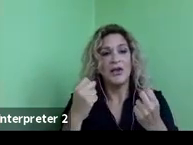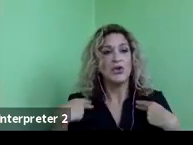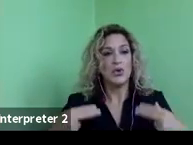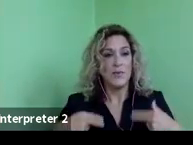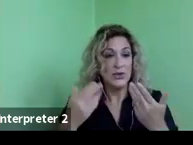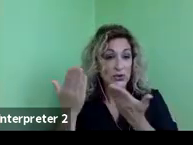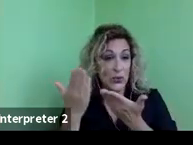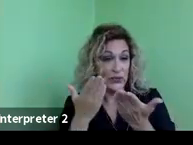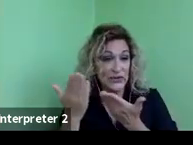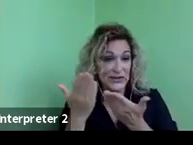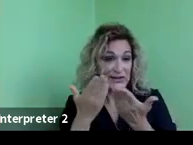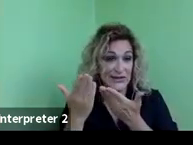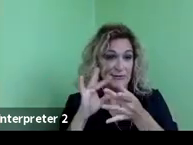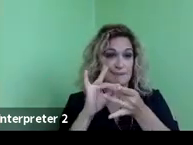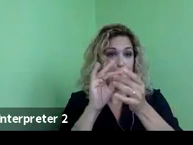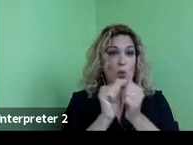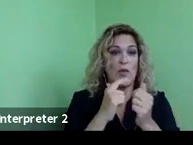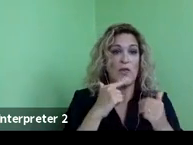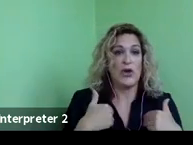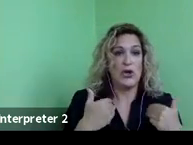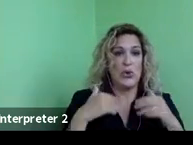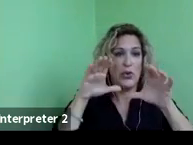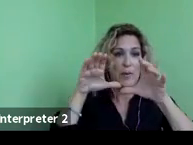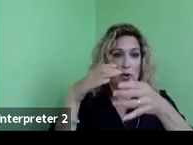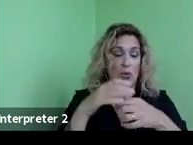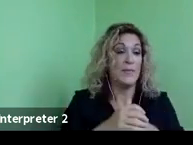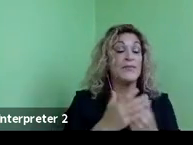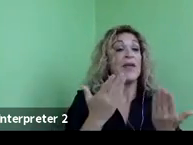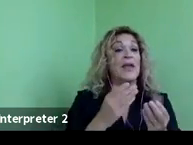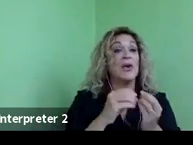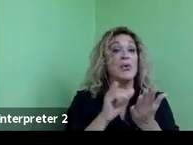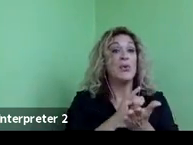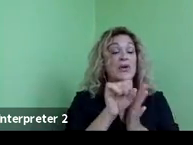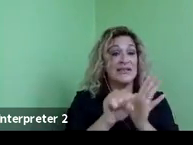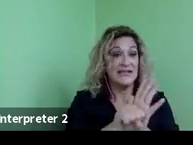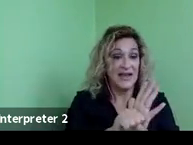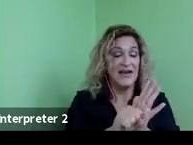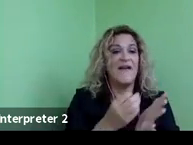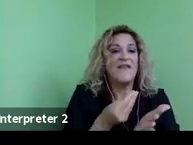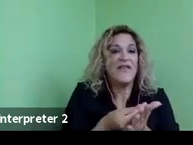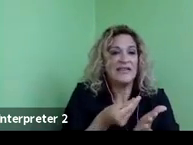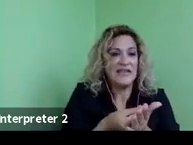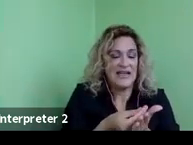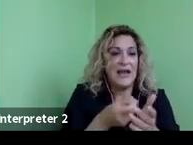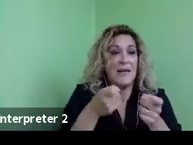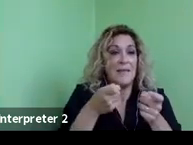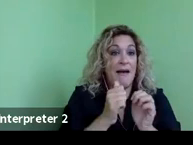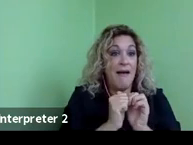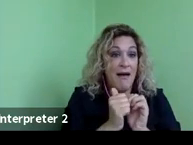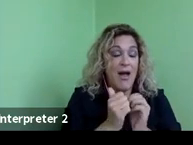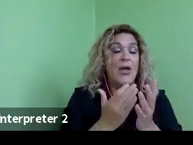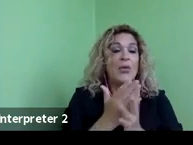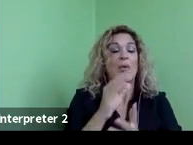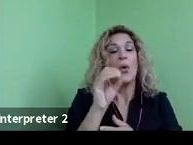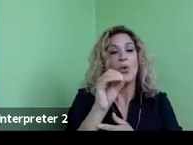Bureau. And here in New York State, that is funding that is administered by